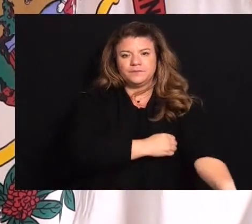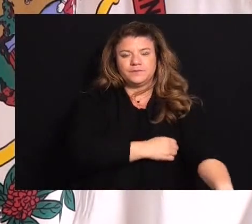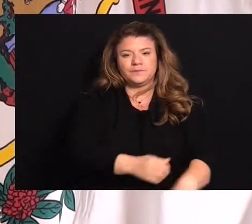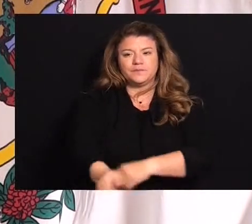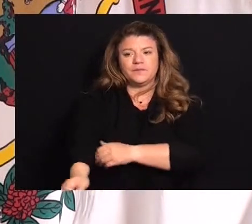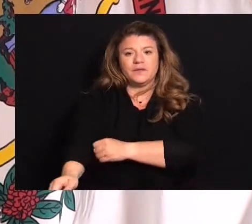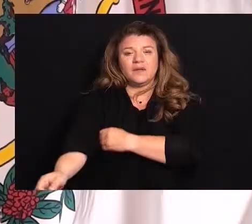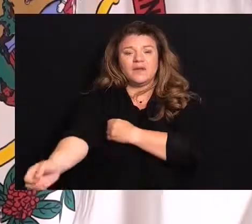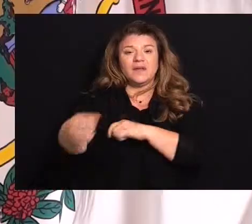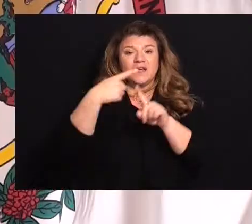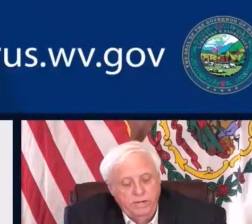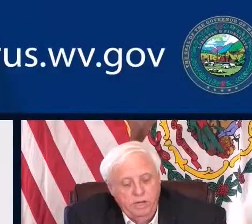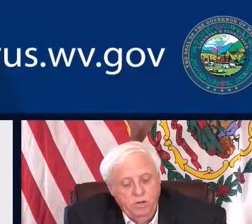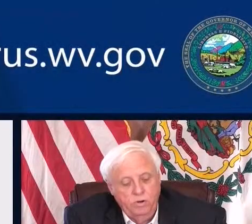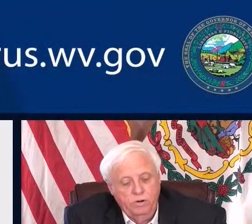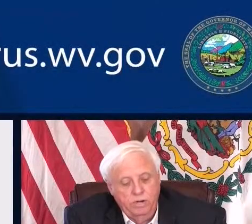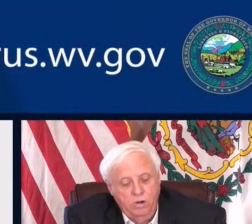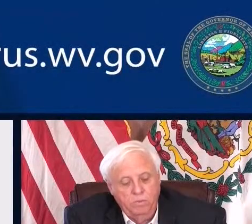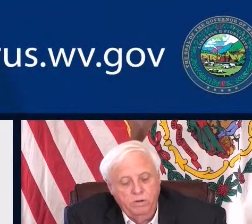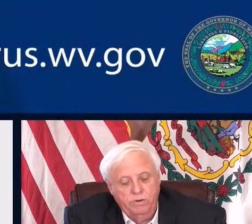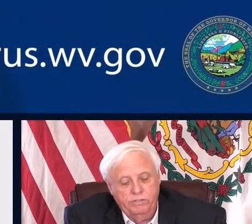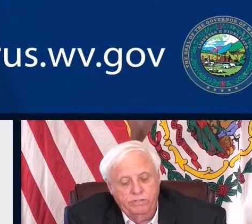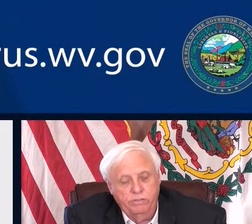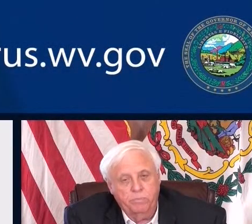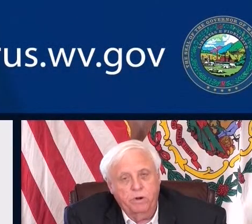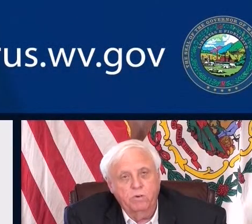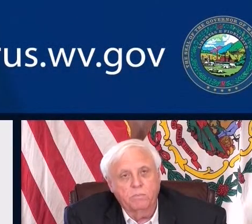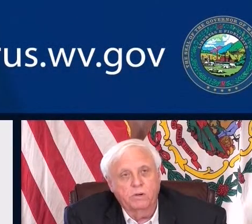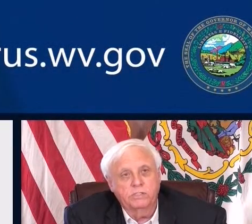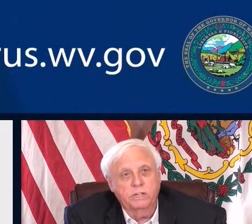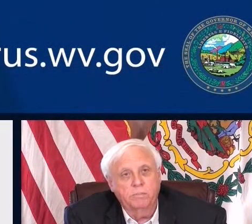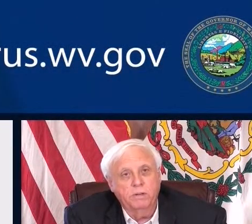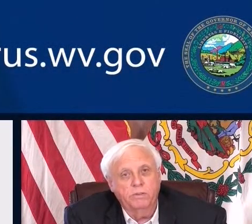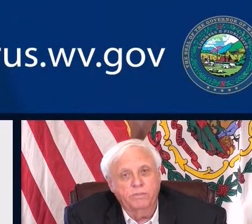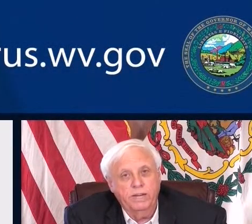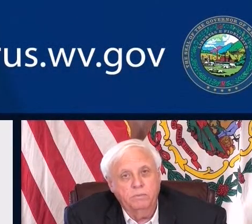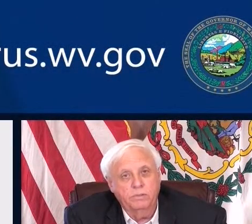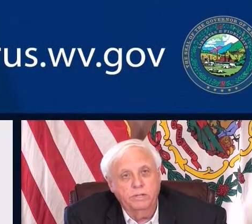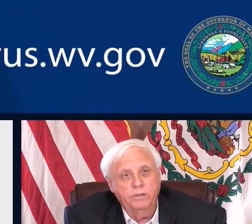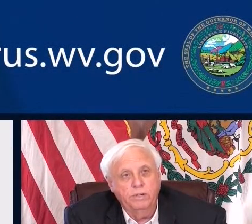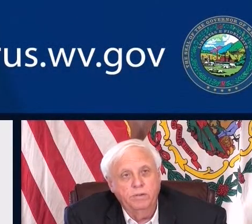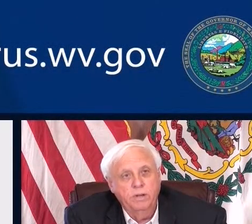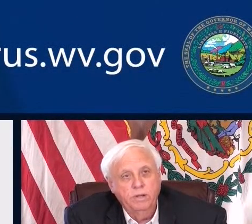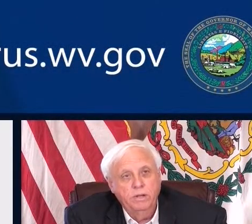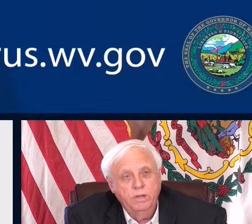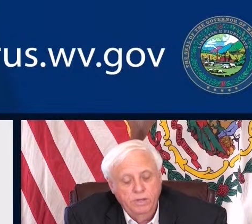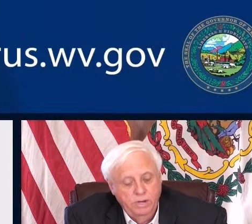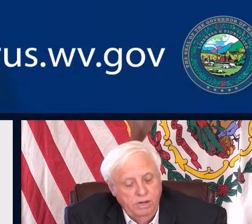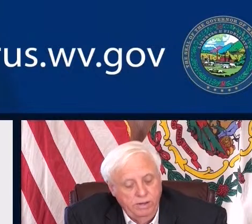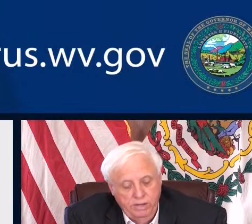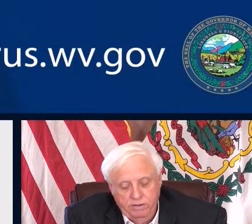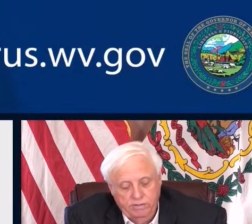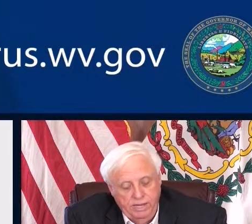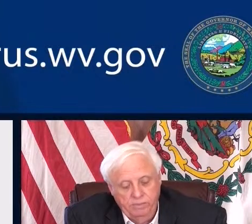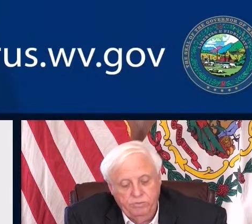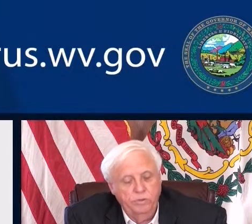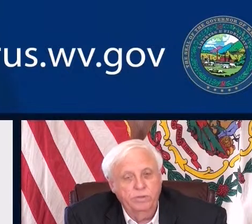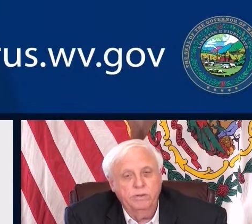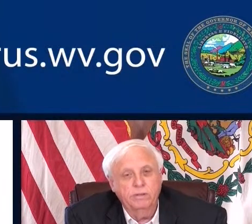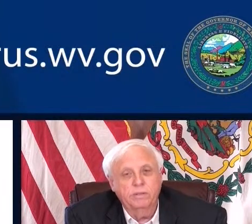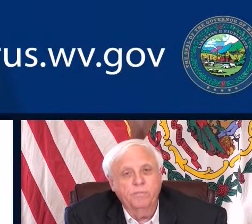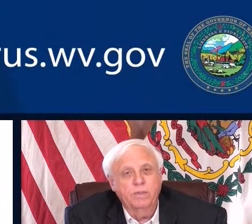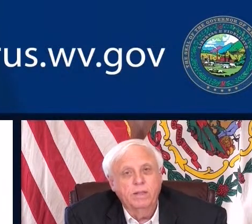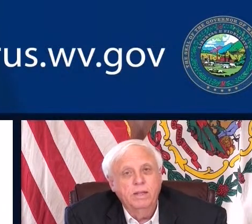The rental assistance program and the homeowner assistance program are still both available to you. It is